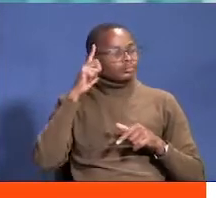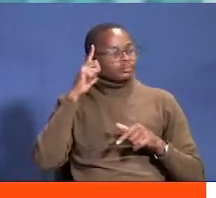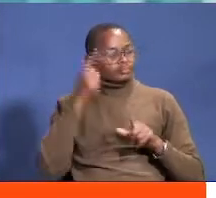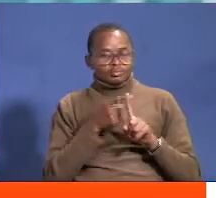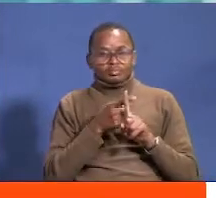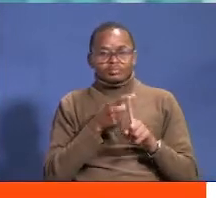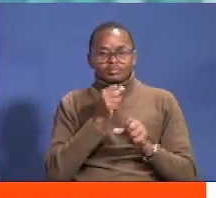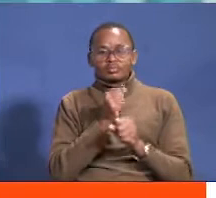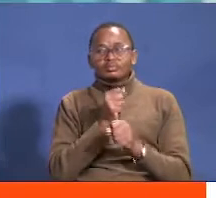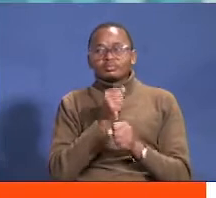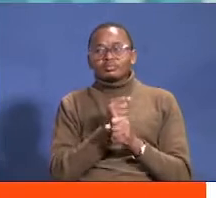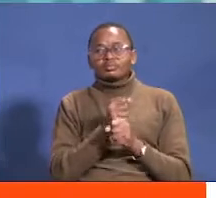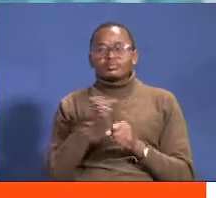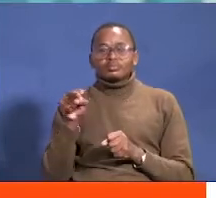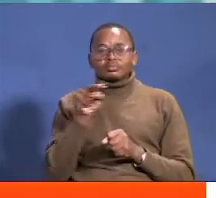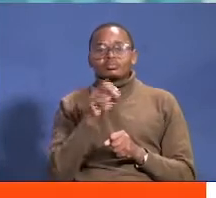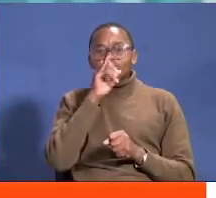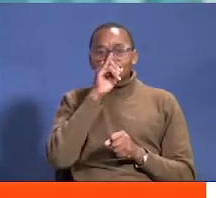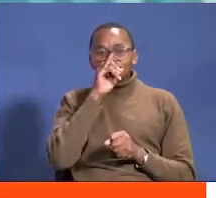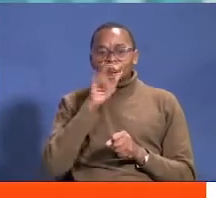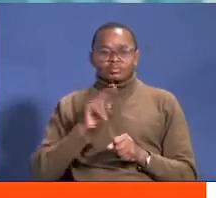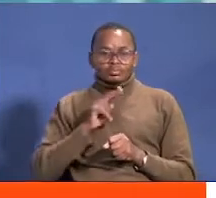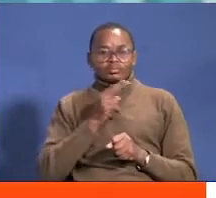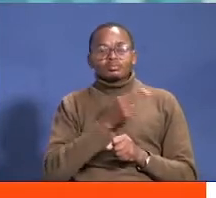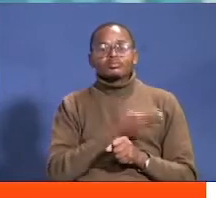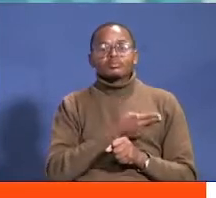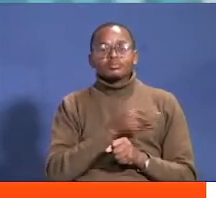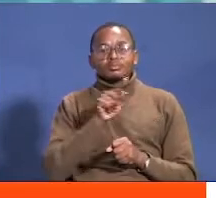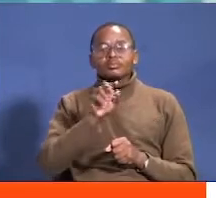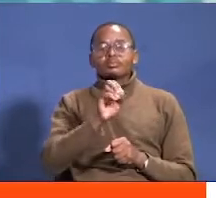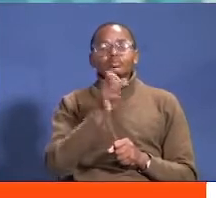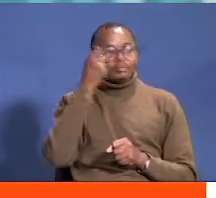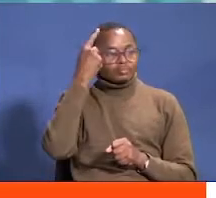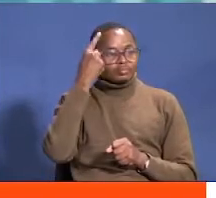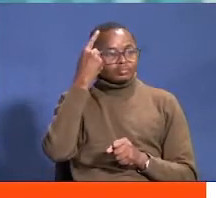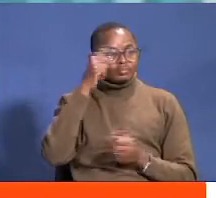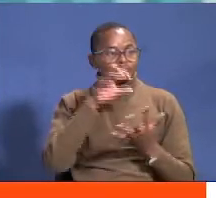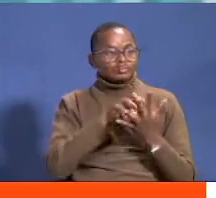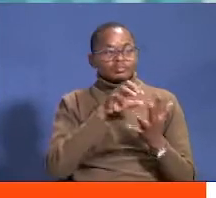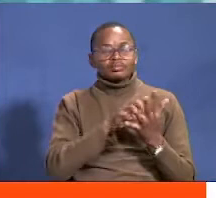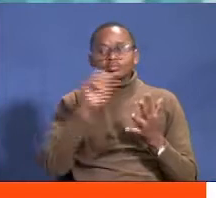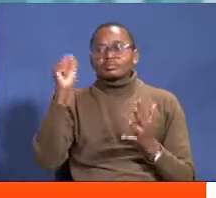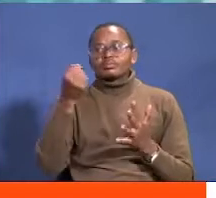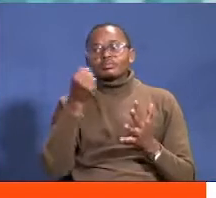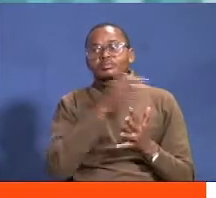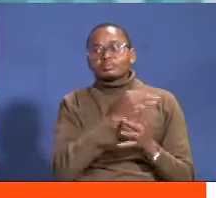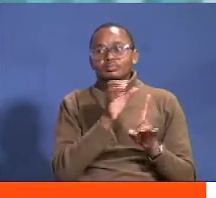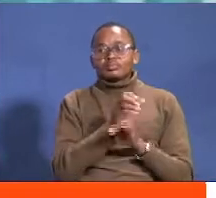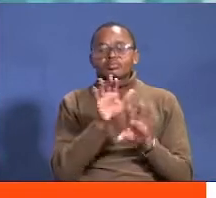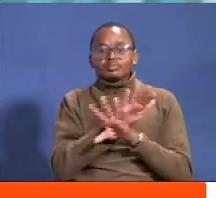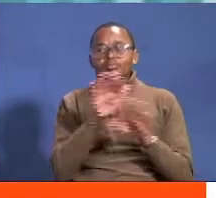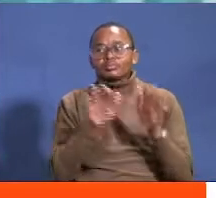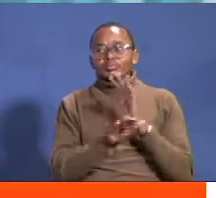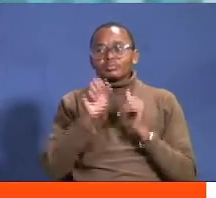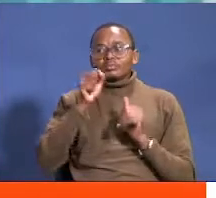something. Mother Nature is bleeding. It's upon us to really understand this situation and rise and wake up and achieve everything. All